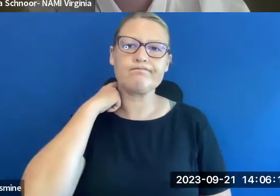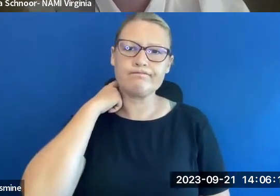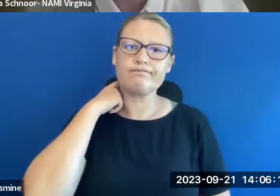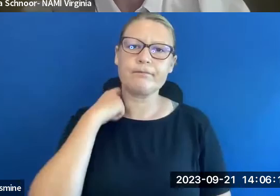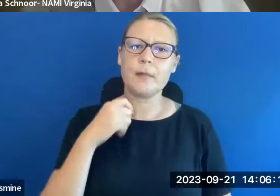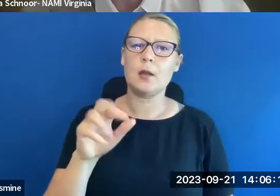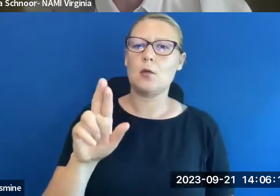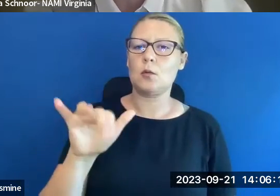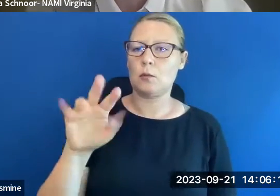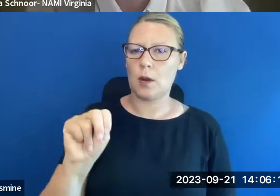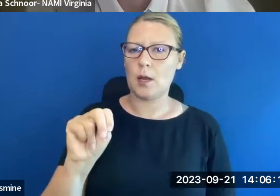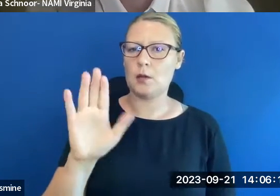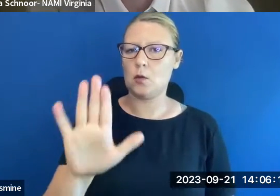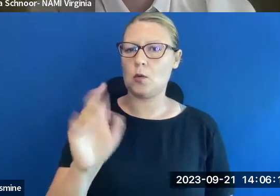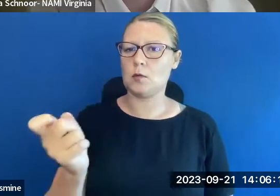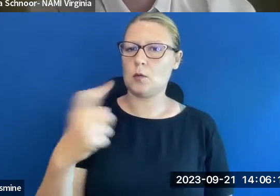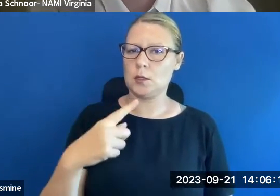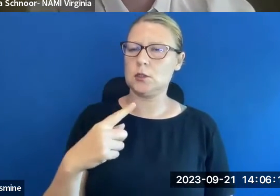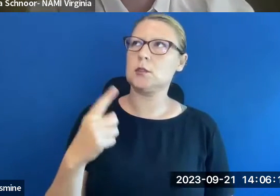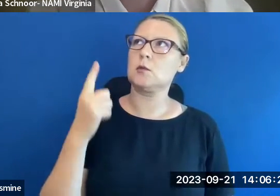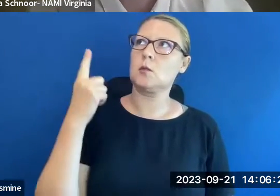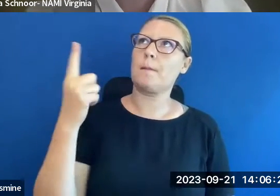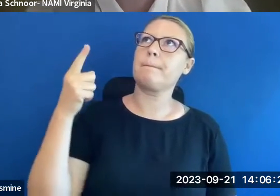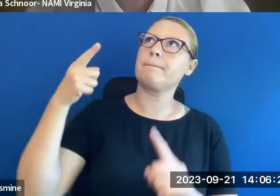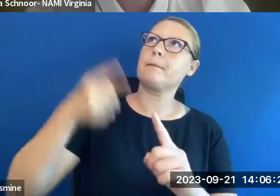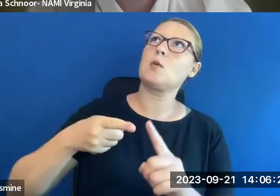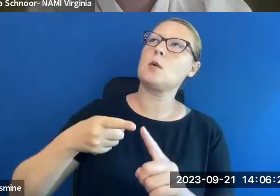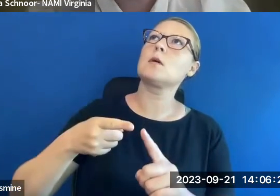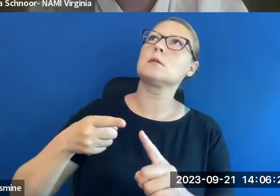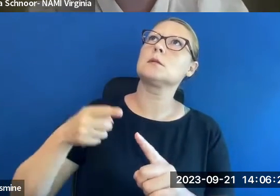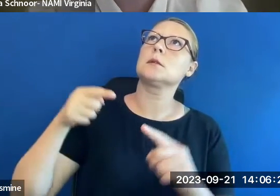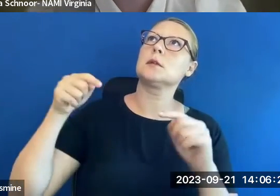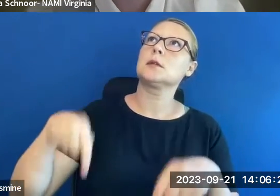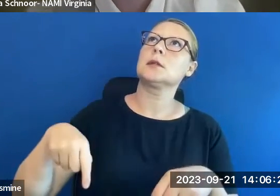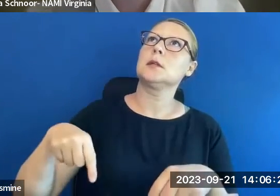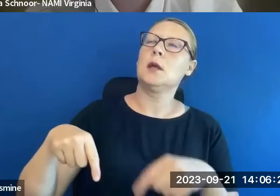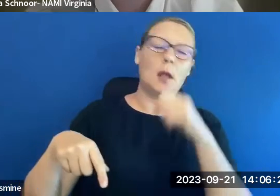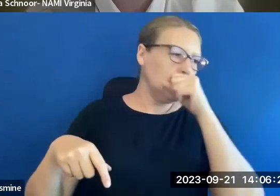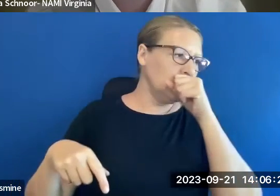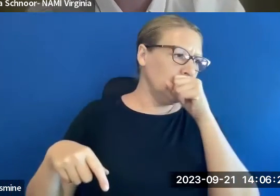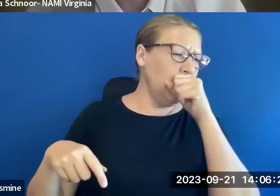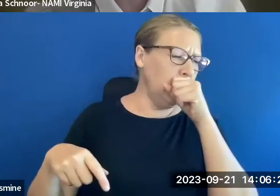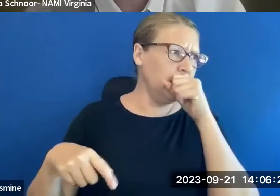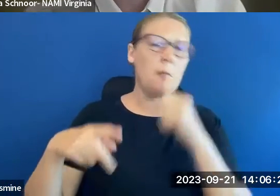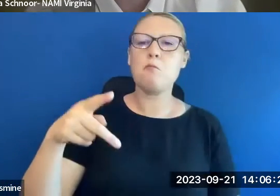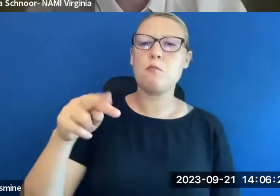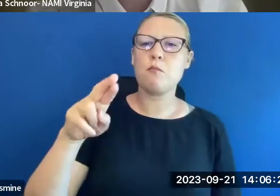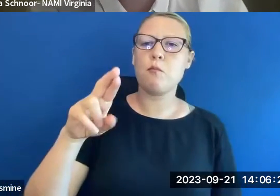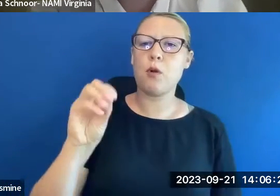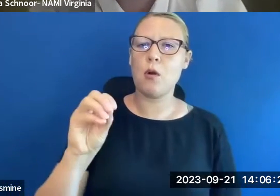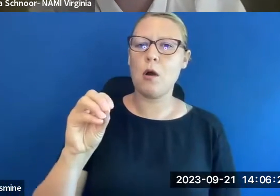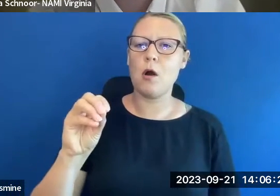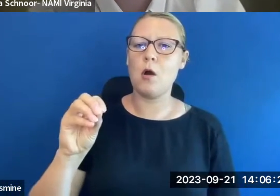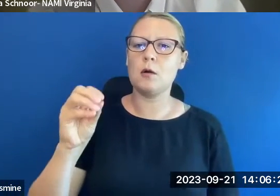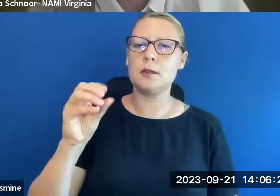question, Ryan, is the existence of these online forums such as pro-anorexia content or